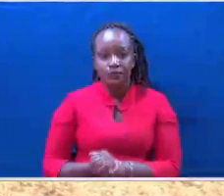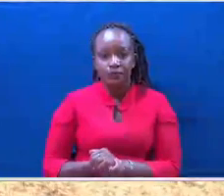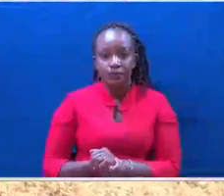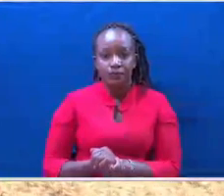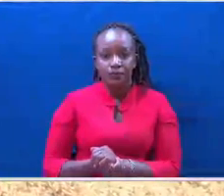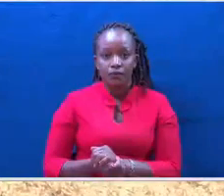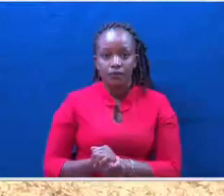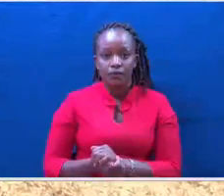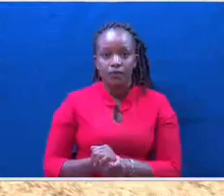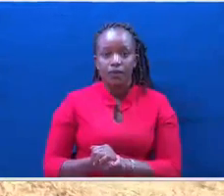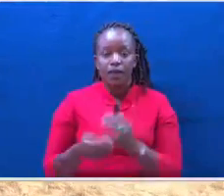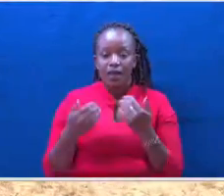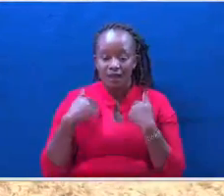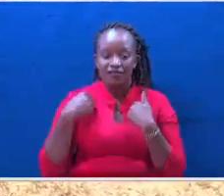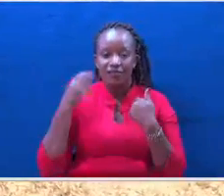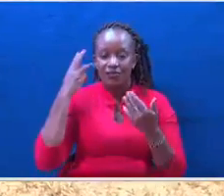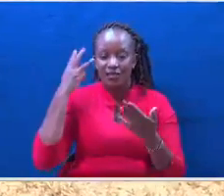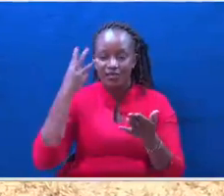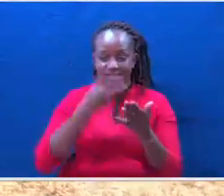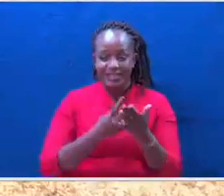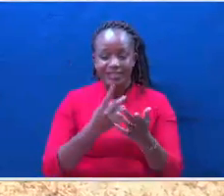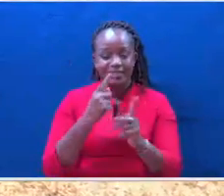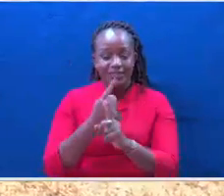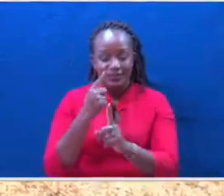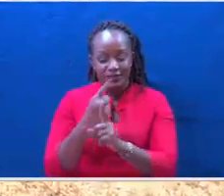Witnessing extinction every day is very heartbreaking.